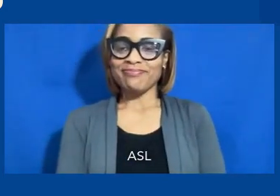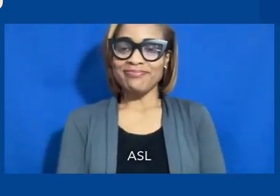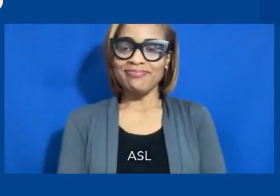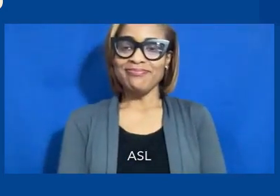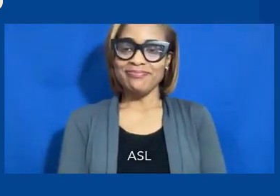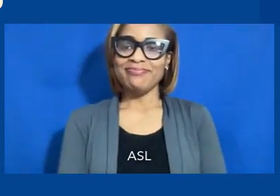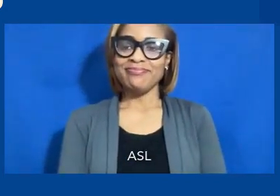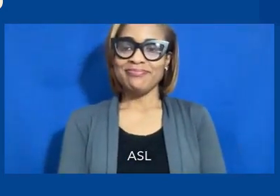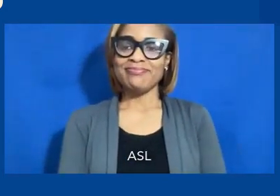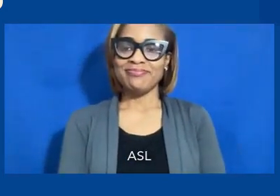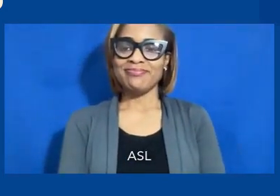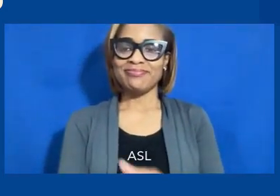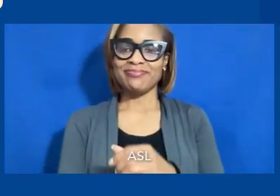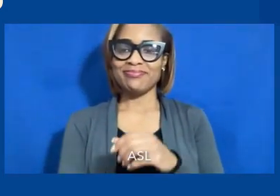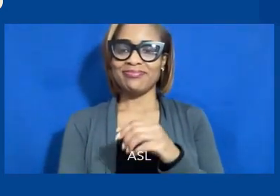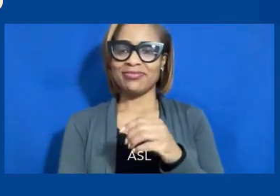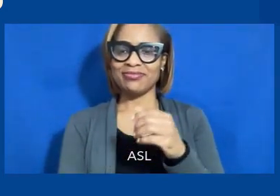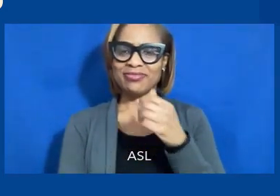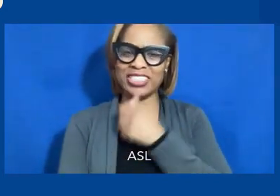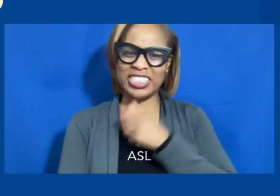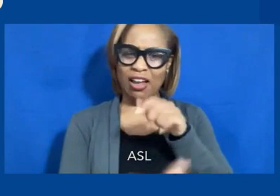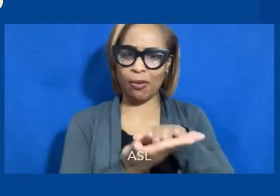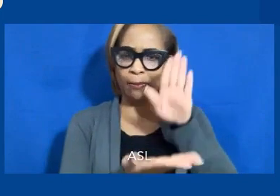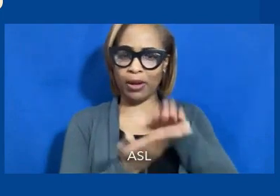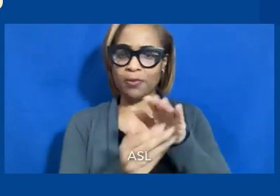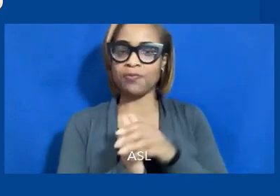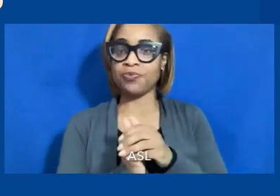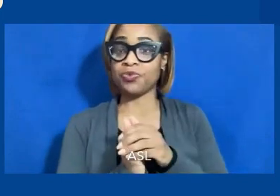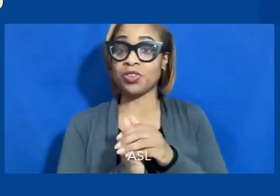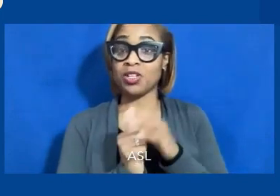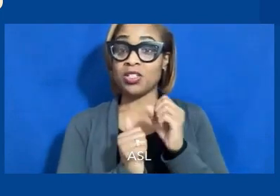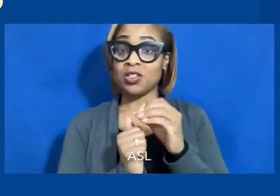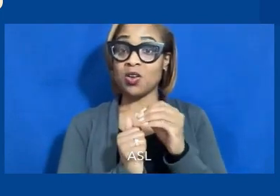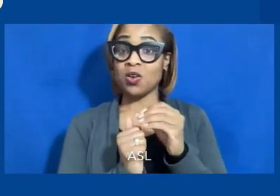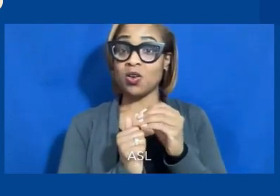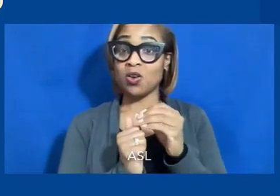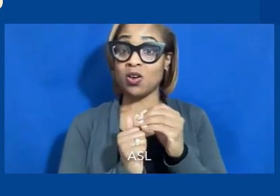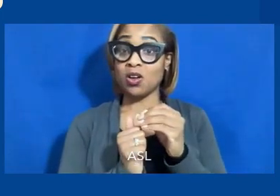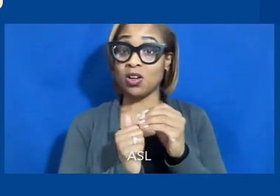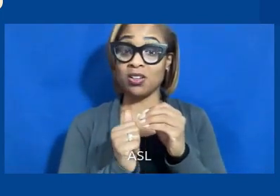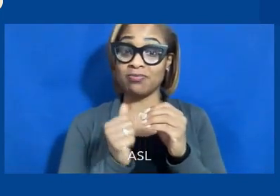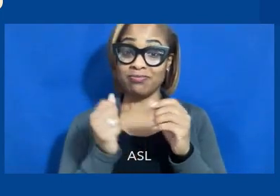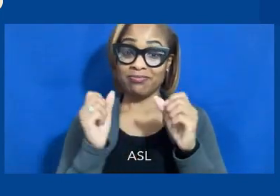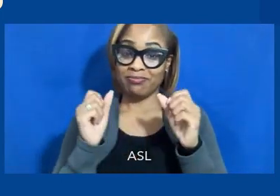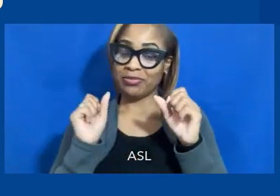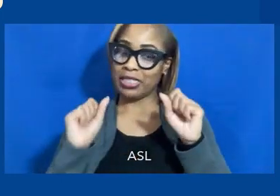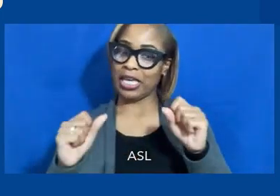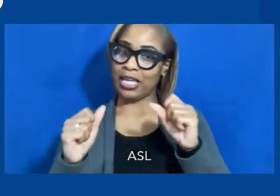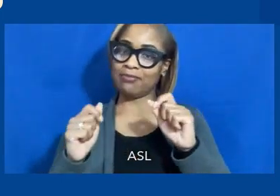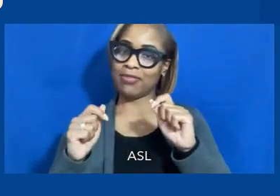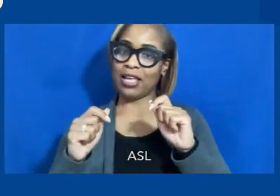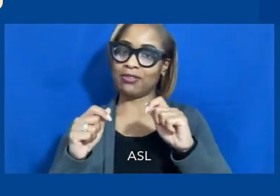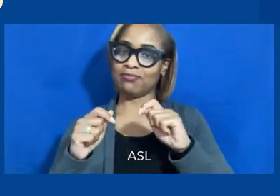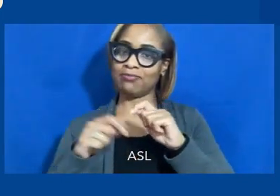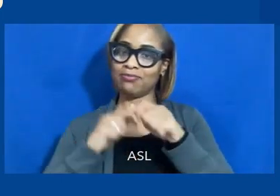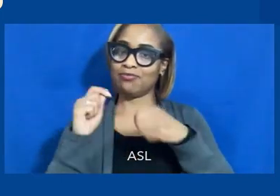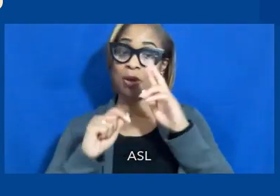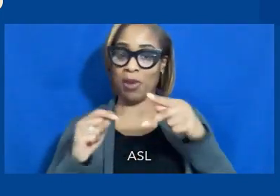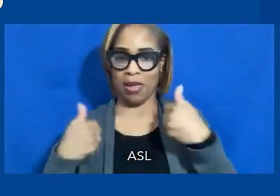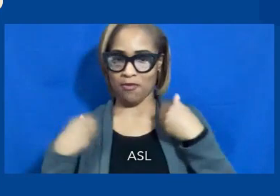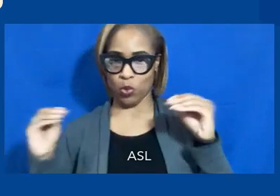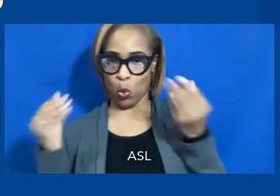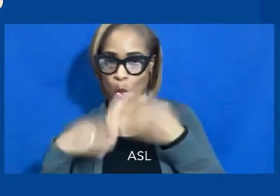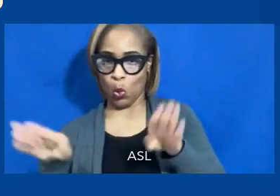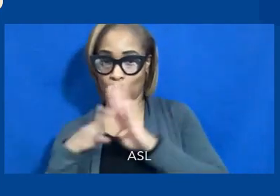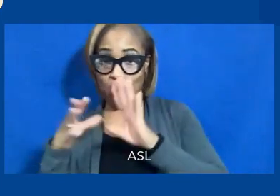Exactly. Sorry about the barking. I don't know if we want to just take a minute to wrap up. I have no closing remarks, but both